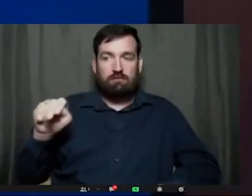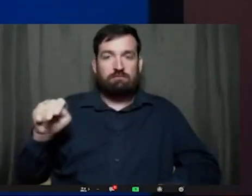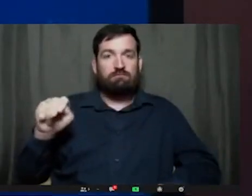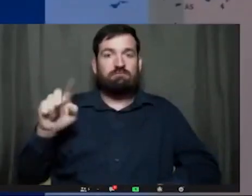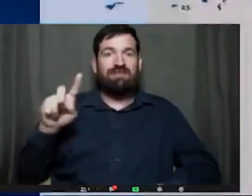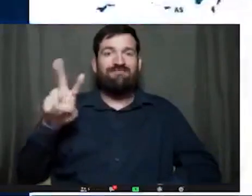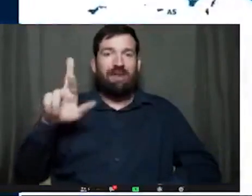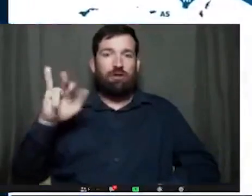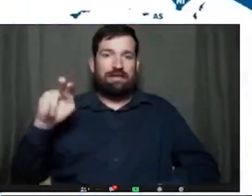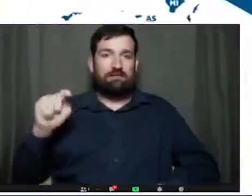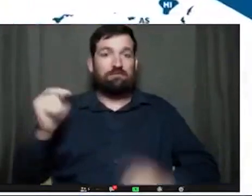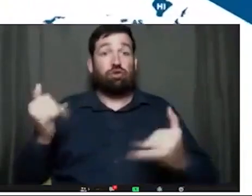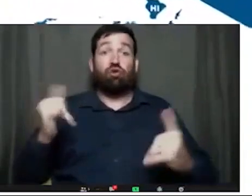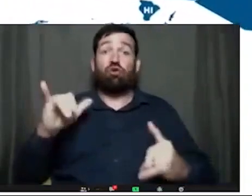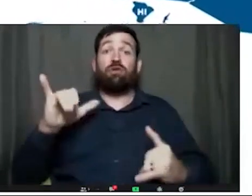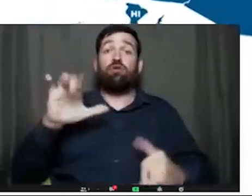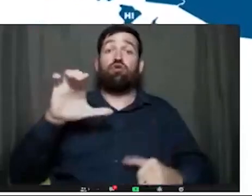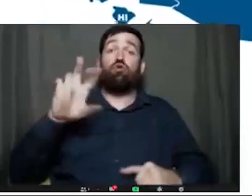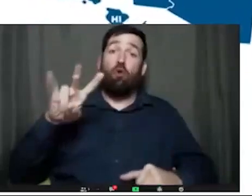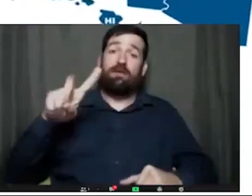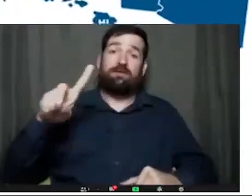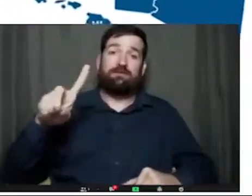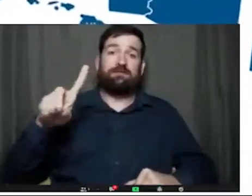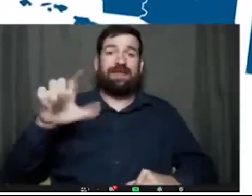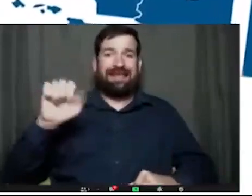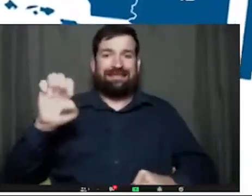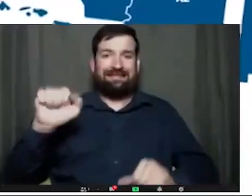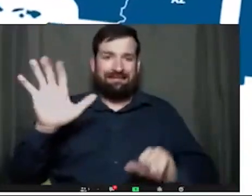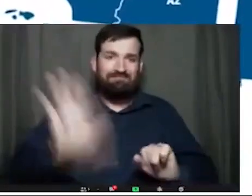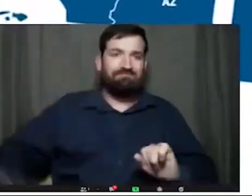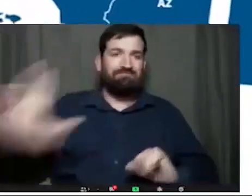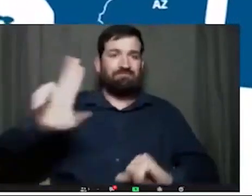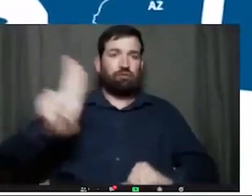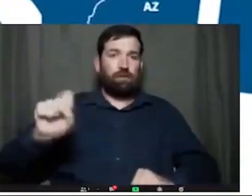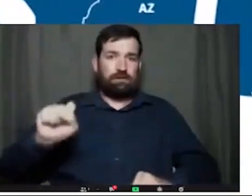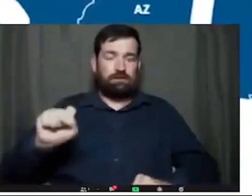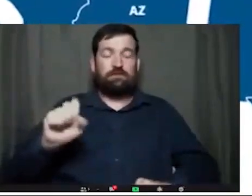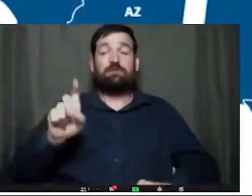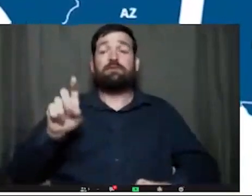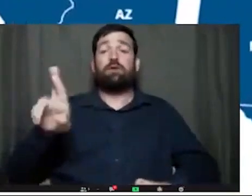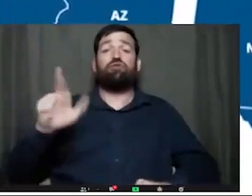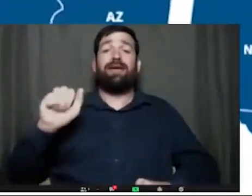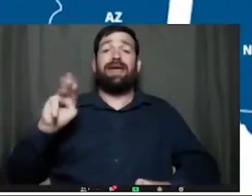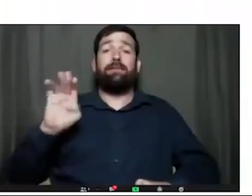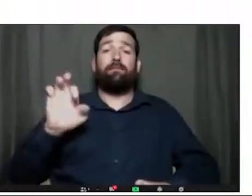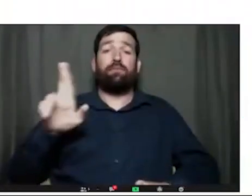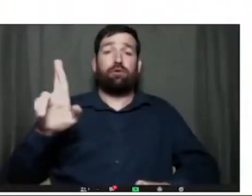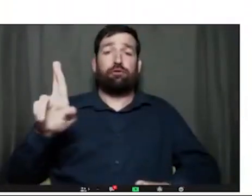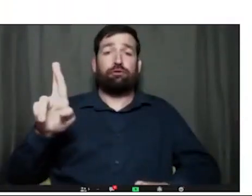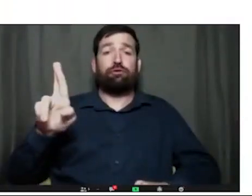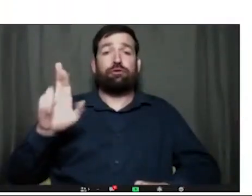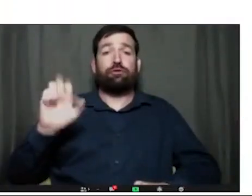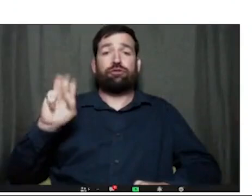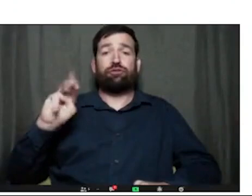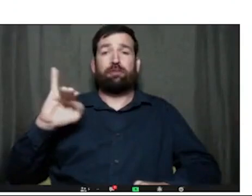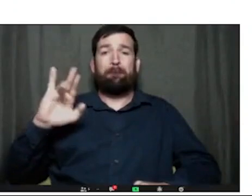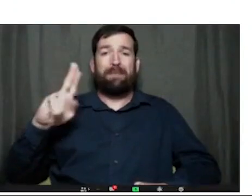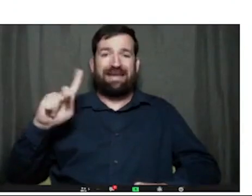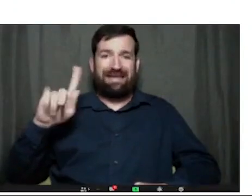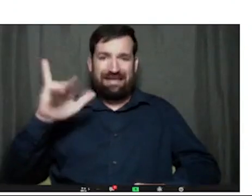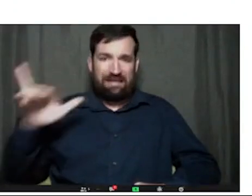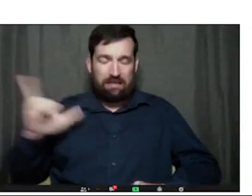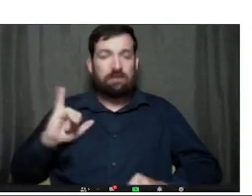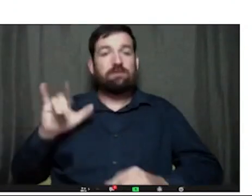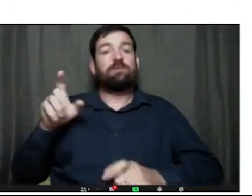COVID cases across the country. Dr. Amber Schmidtke is with us today. She is the chair of the Division of Natural Science and Mathematics